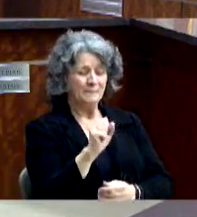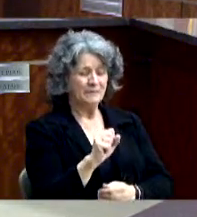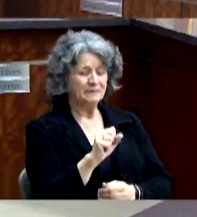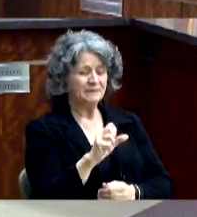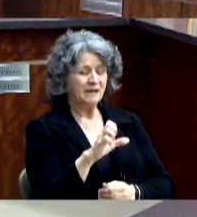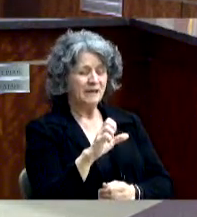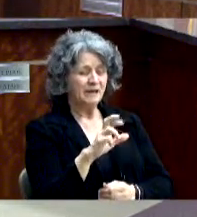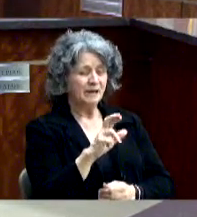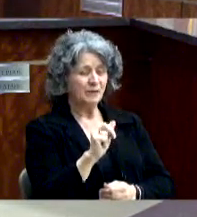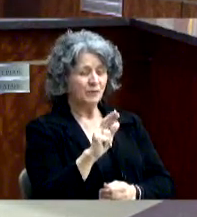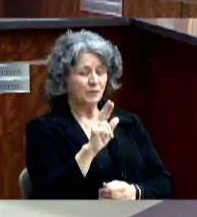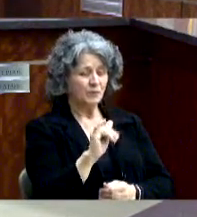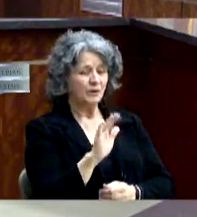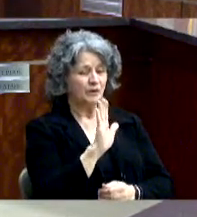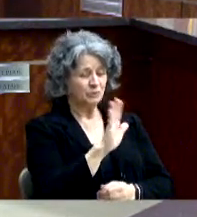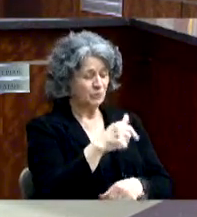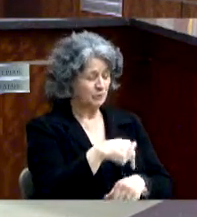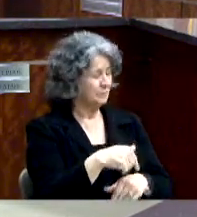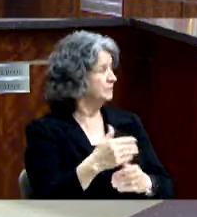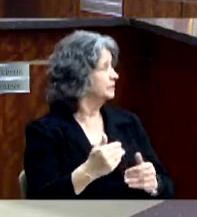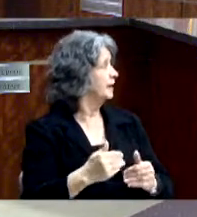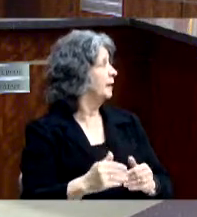Mayor, council, join me up front.